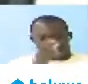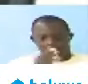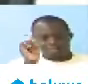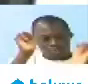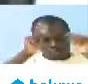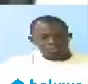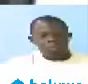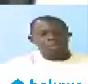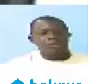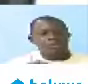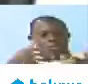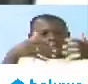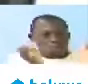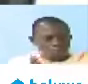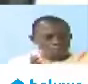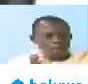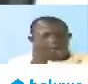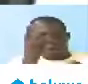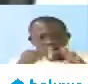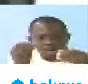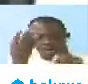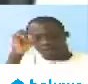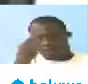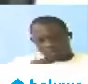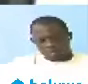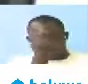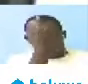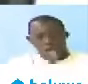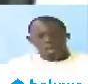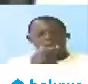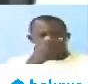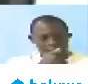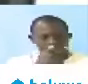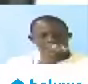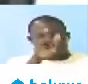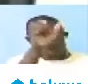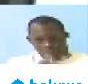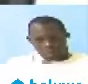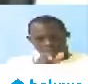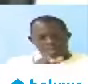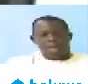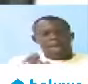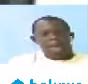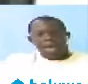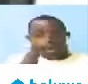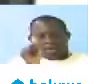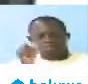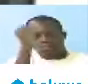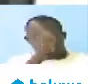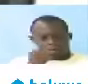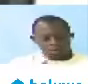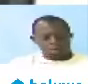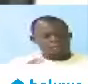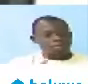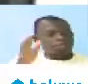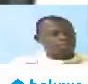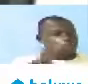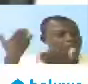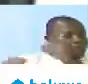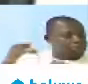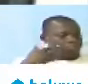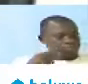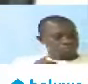say in that group I was the only Gambian there. So Bandeda Madrona Fanankato Fana lead in over time of an. Because in those days I